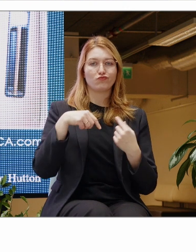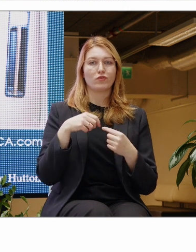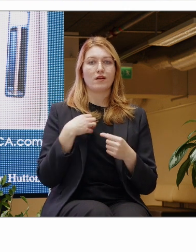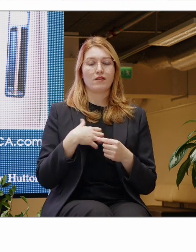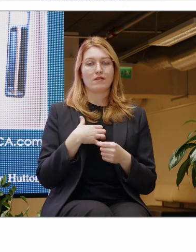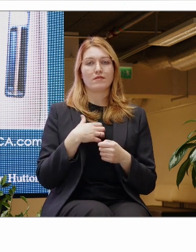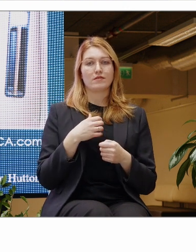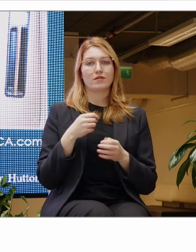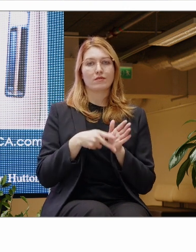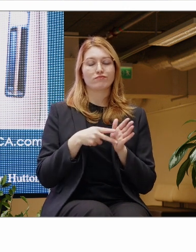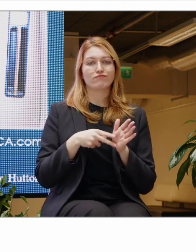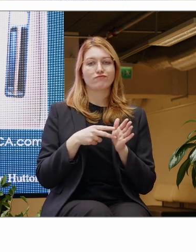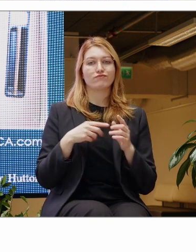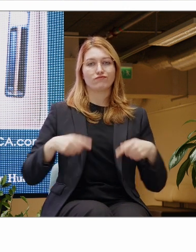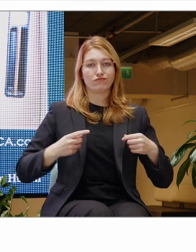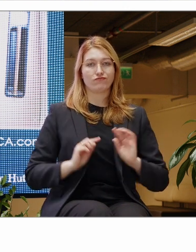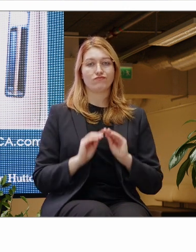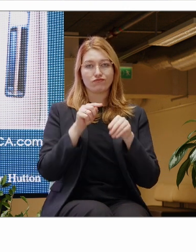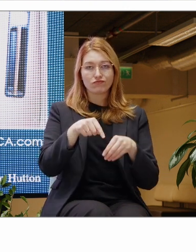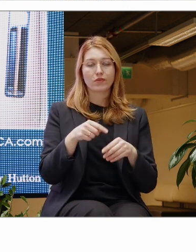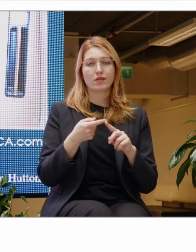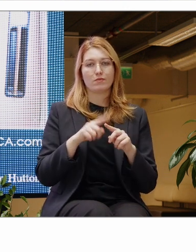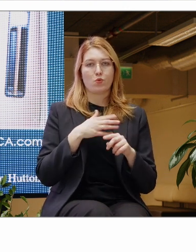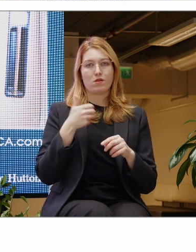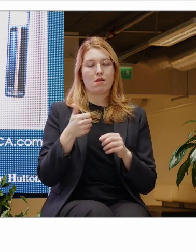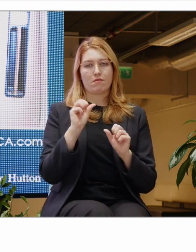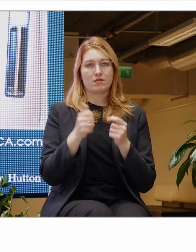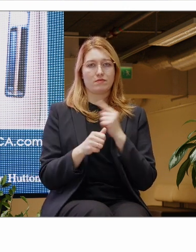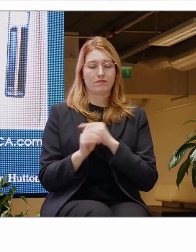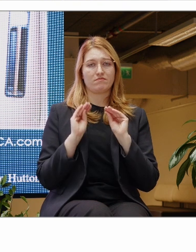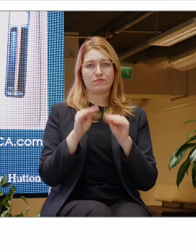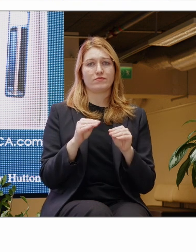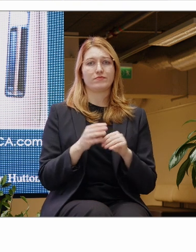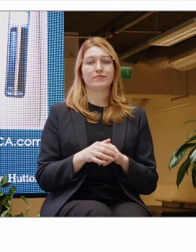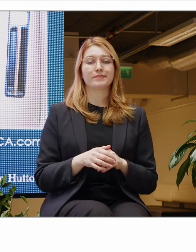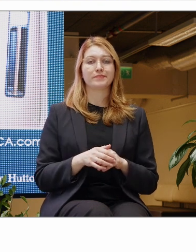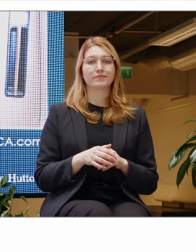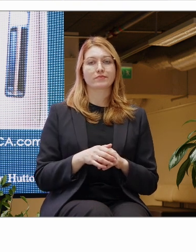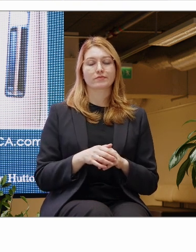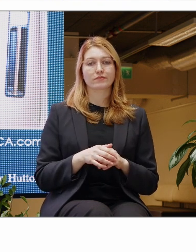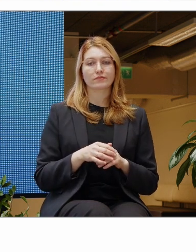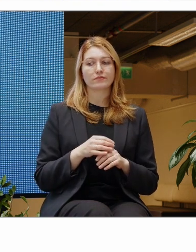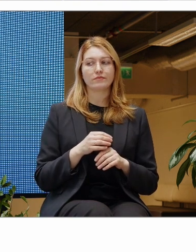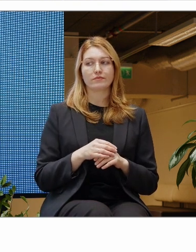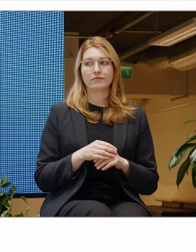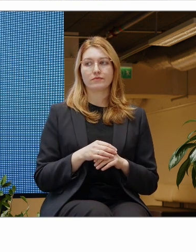for wheelchairs on trains, and with very good design. And there was not a separate toilet for anybody else, it was one